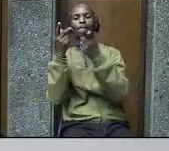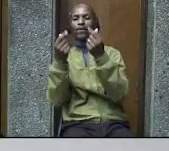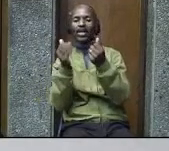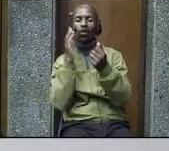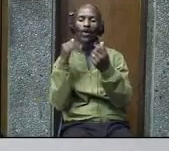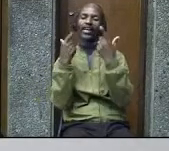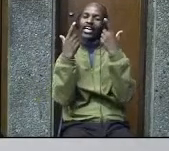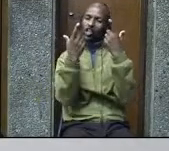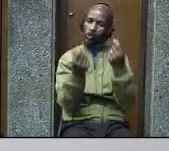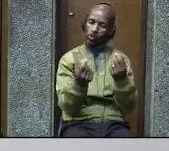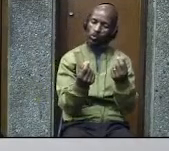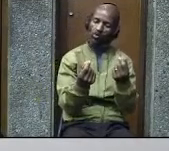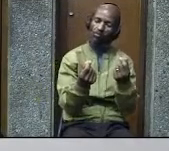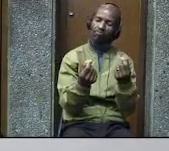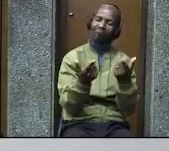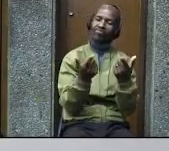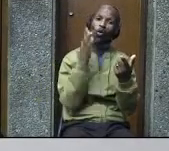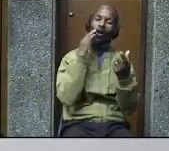she do the